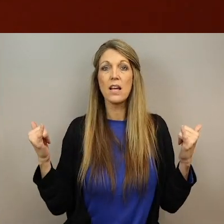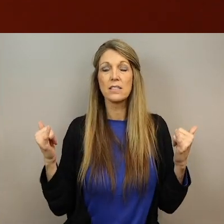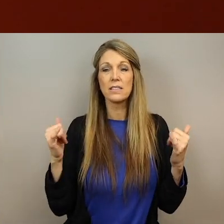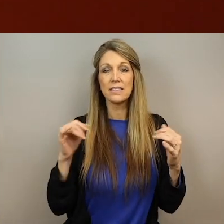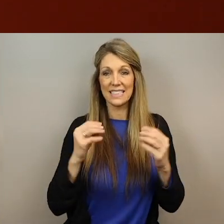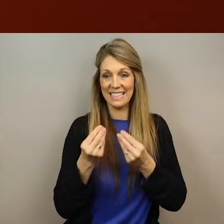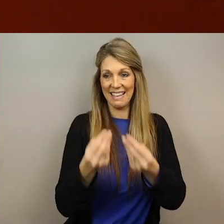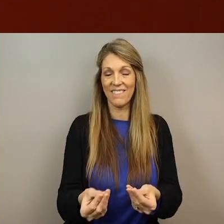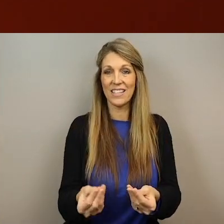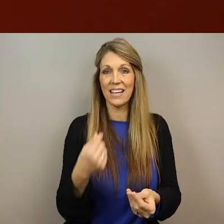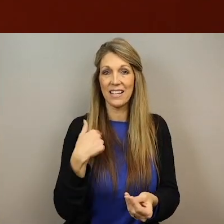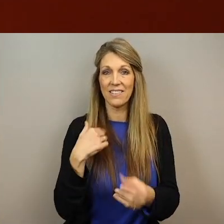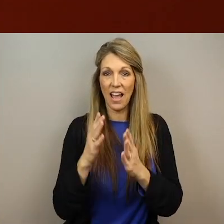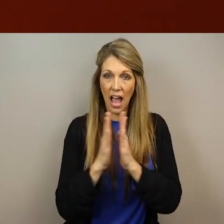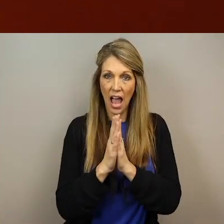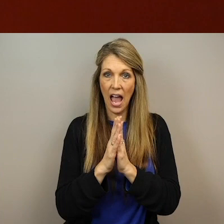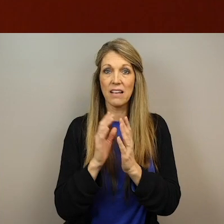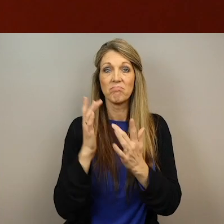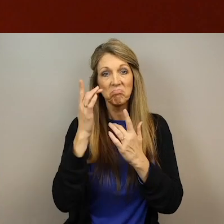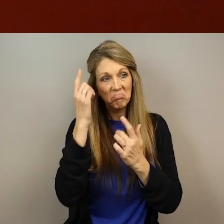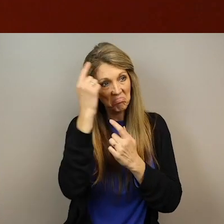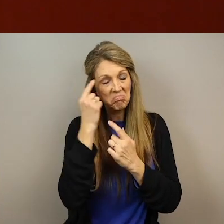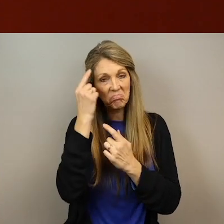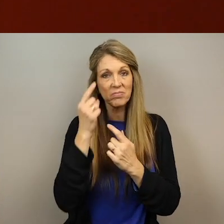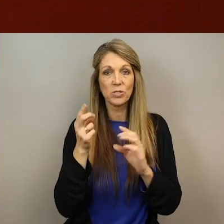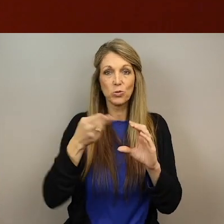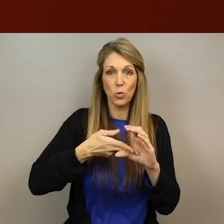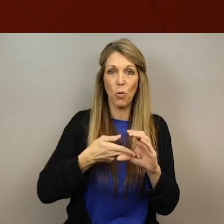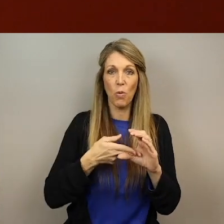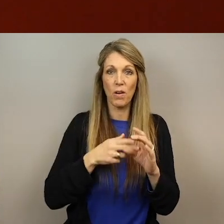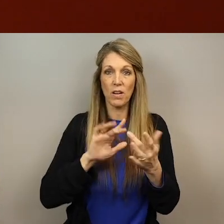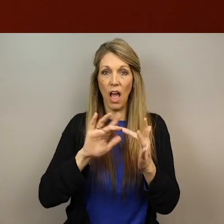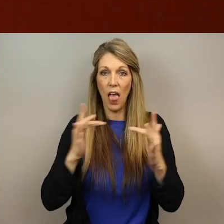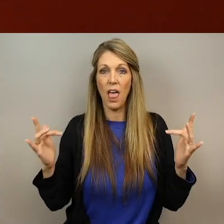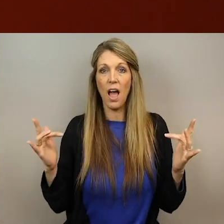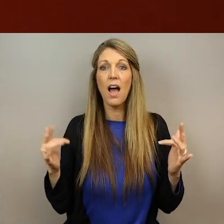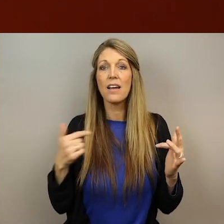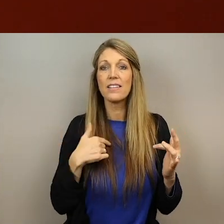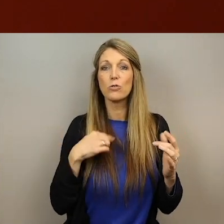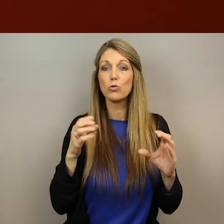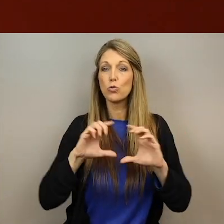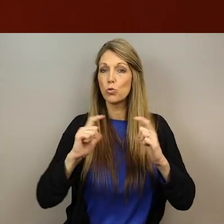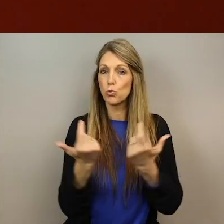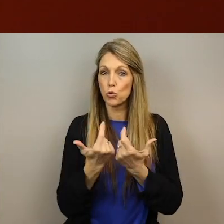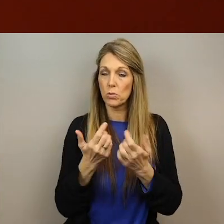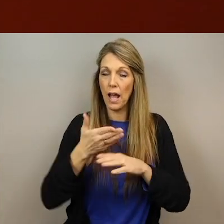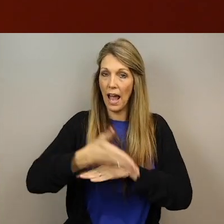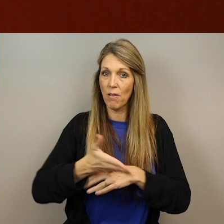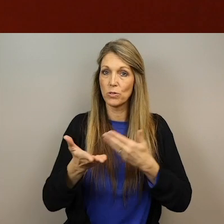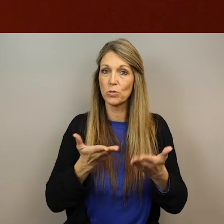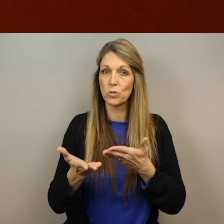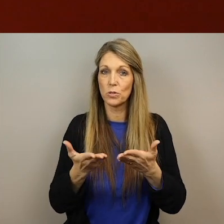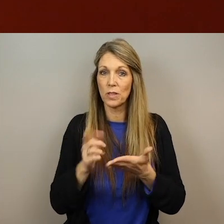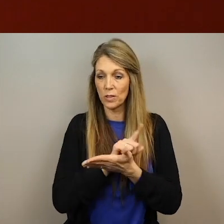give. And finally, we want to ask you to consider and encourage you to join our online groups experience that will be taking place following this service this morning